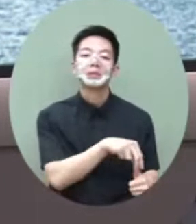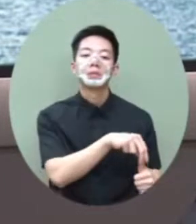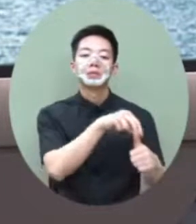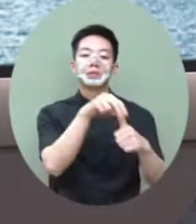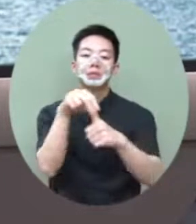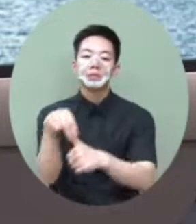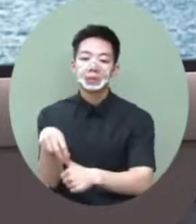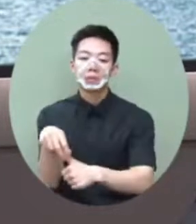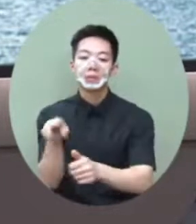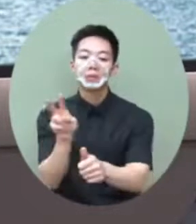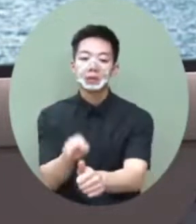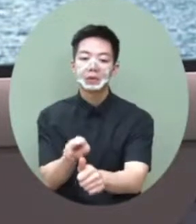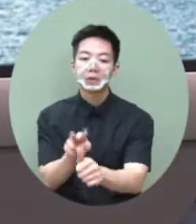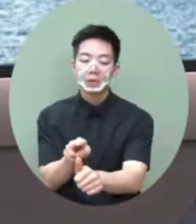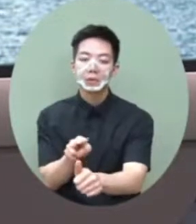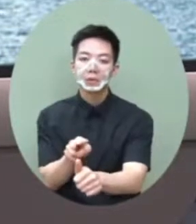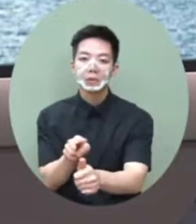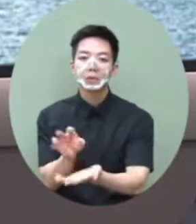actual treatment.